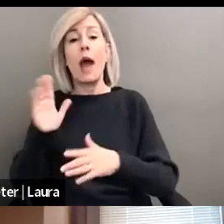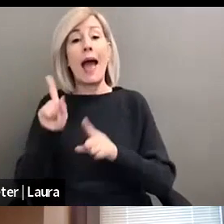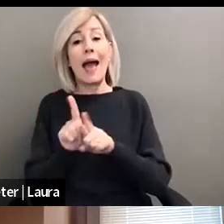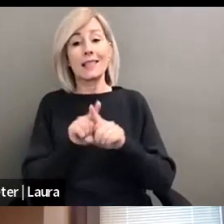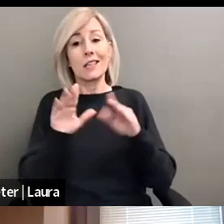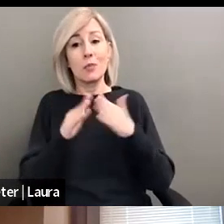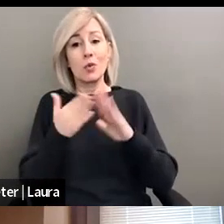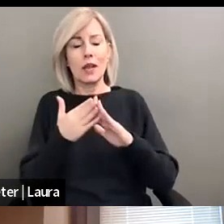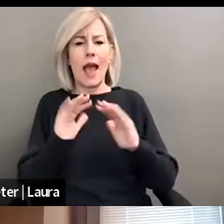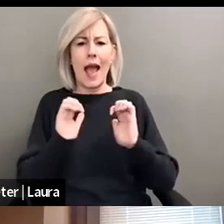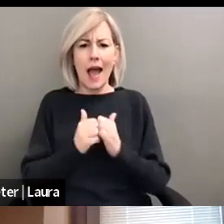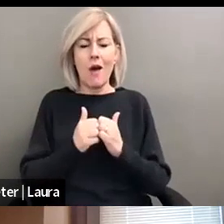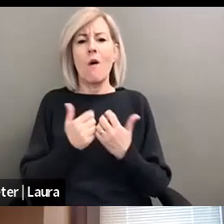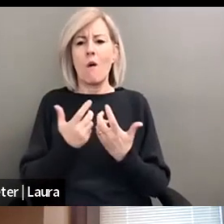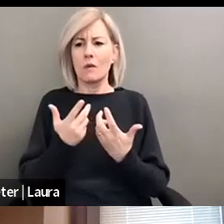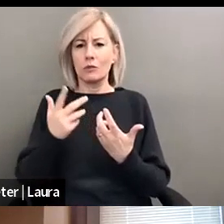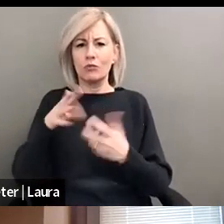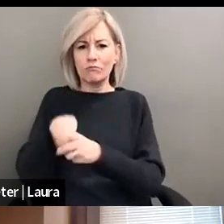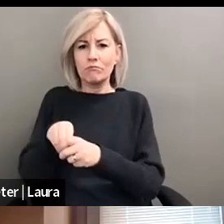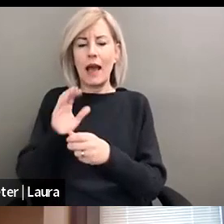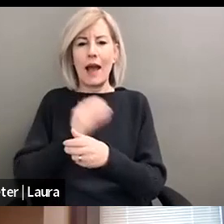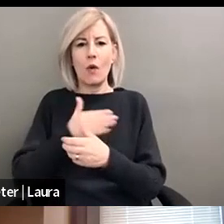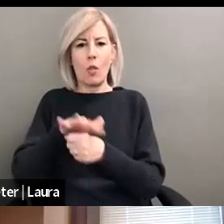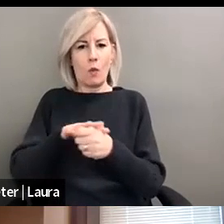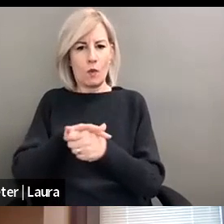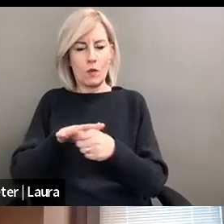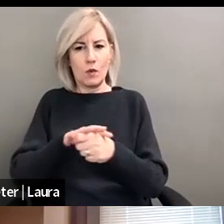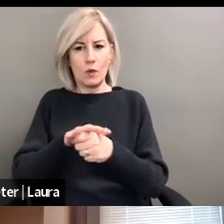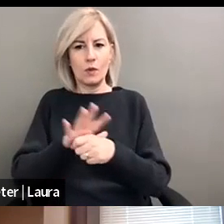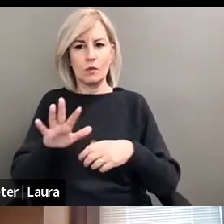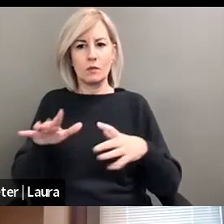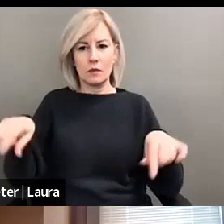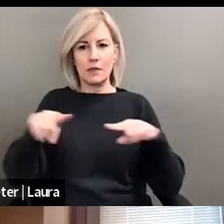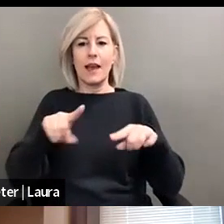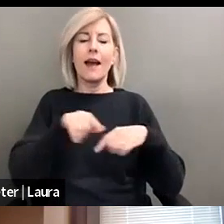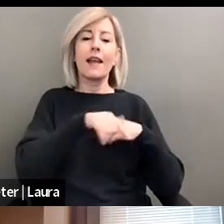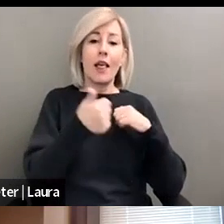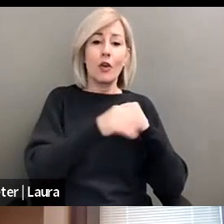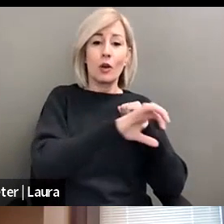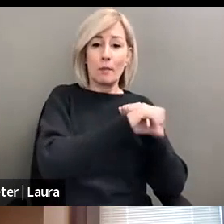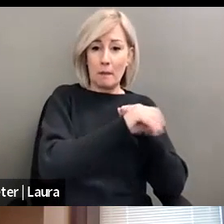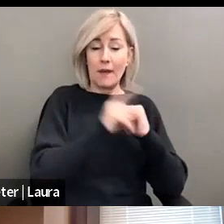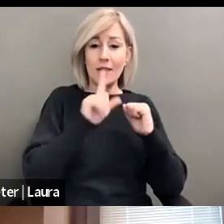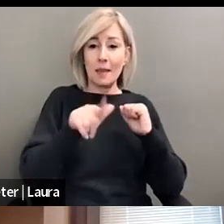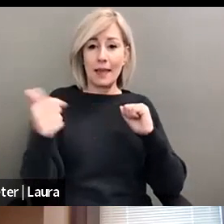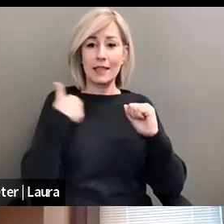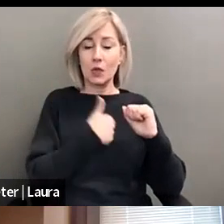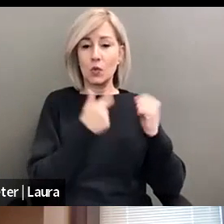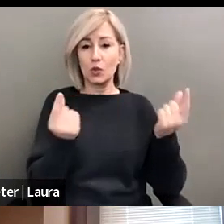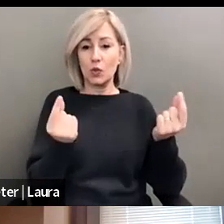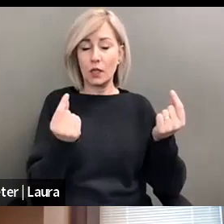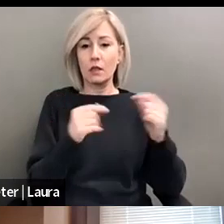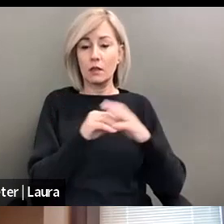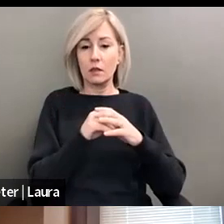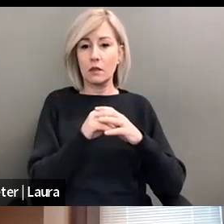to engage with the local policymakers. I would be remiss if I didn't give another plug for something else we're doing coming up. We're